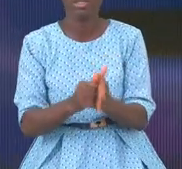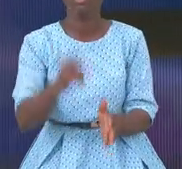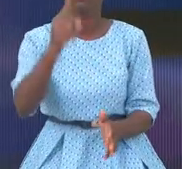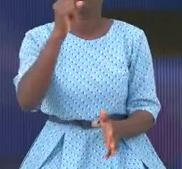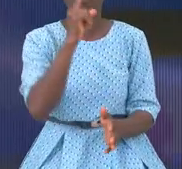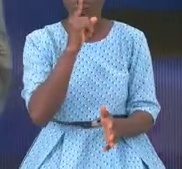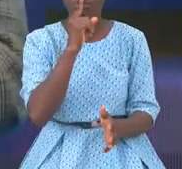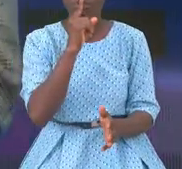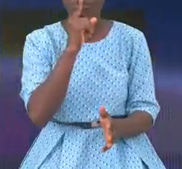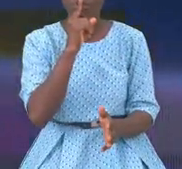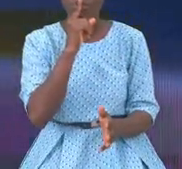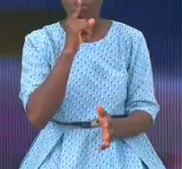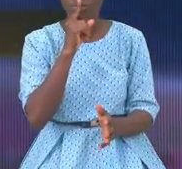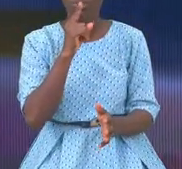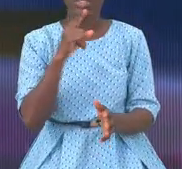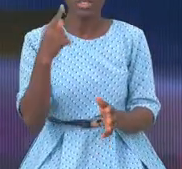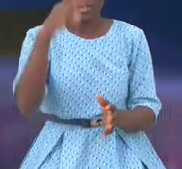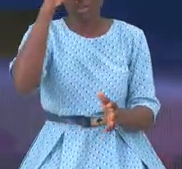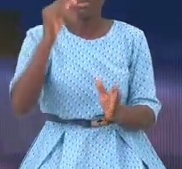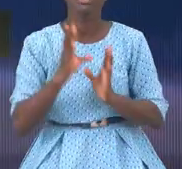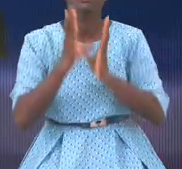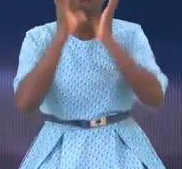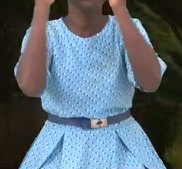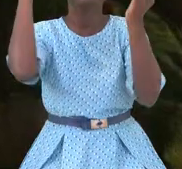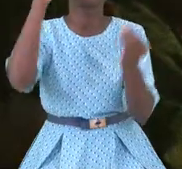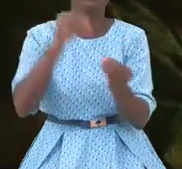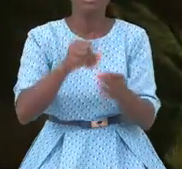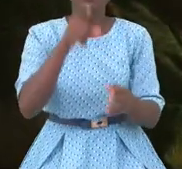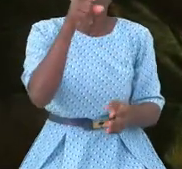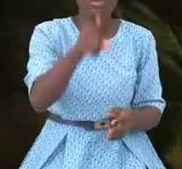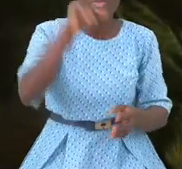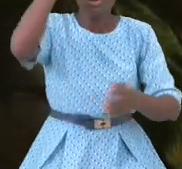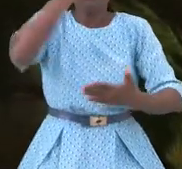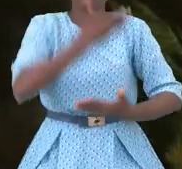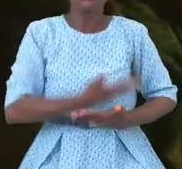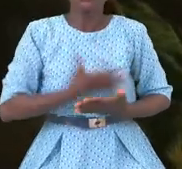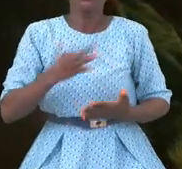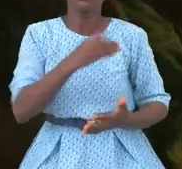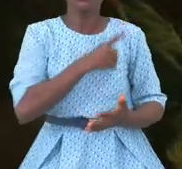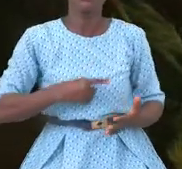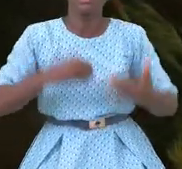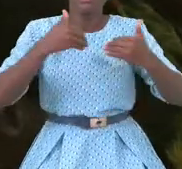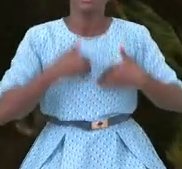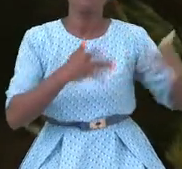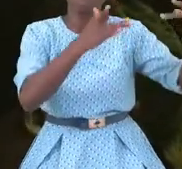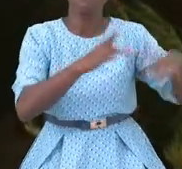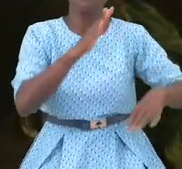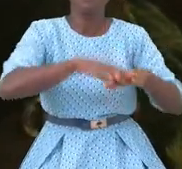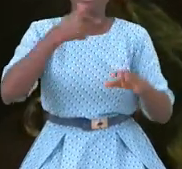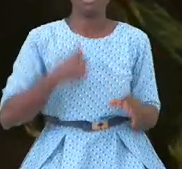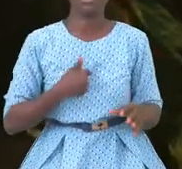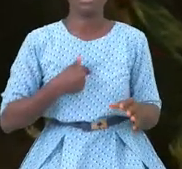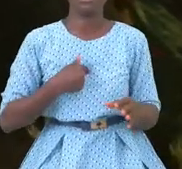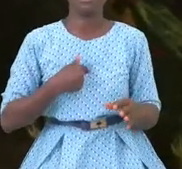me. Look at verse 49. In verse 49, and Jesus stood still, and he commanded